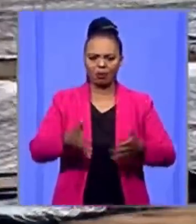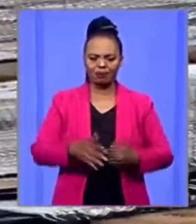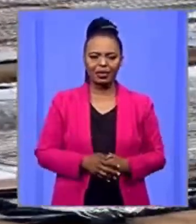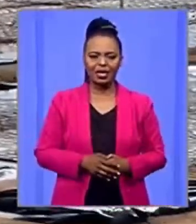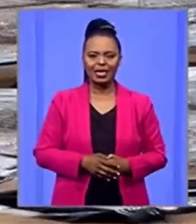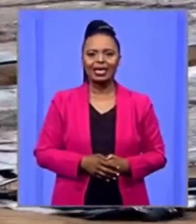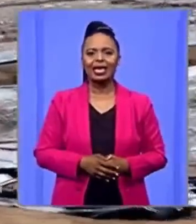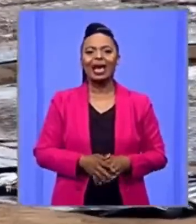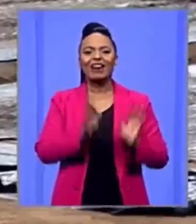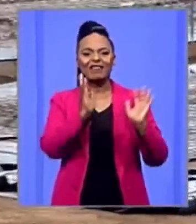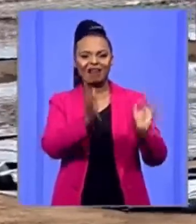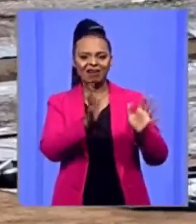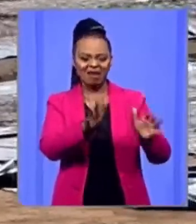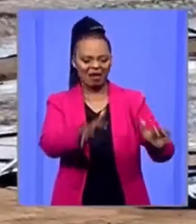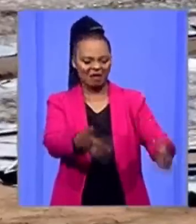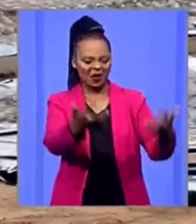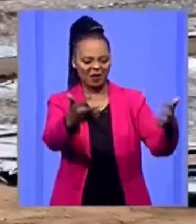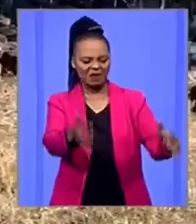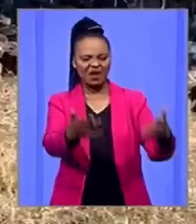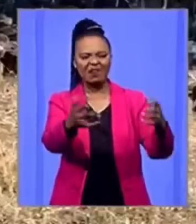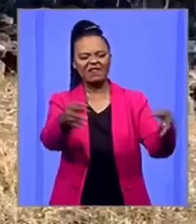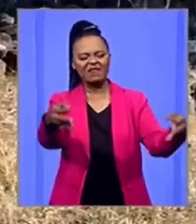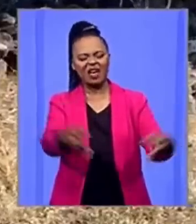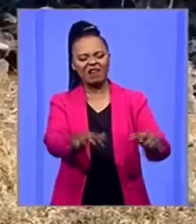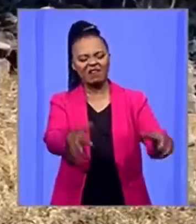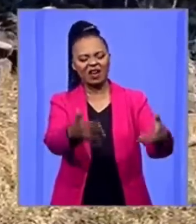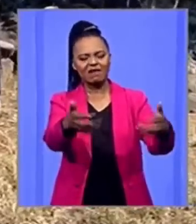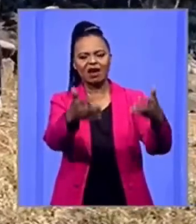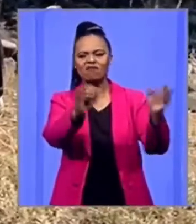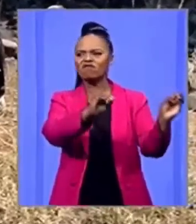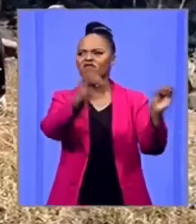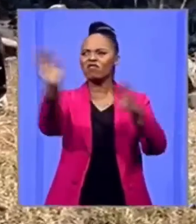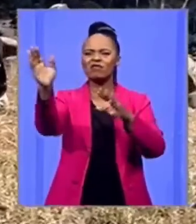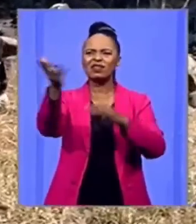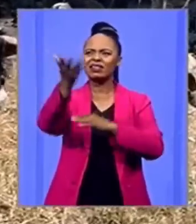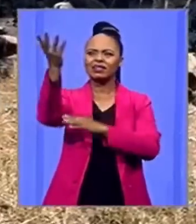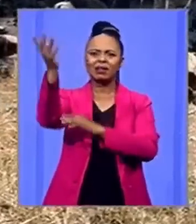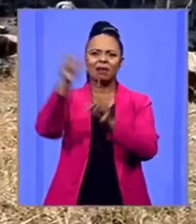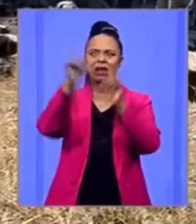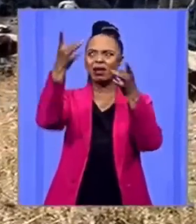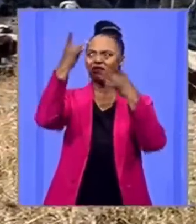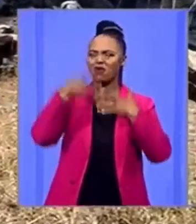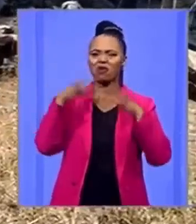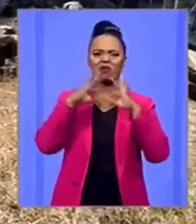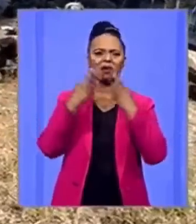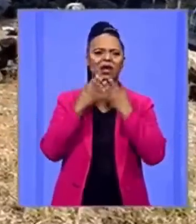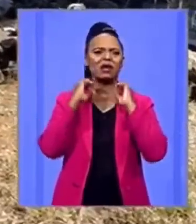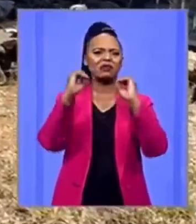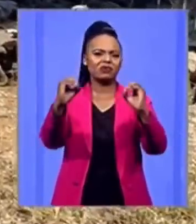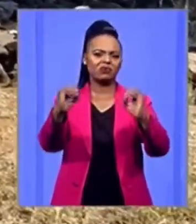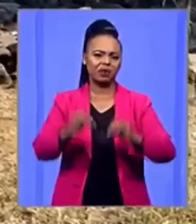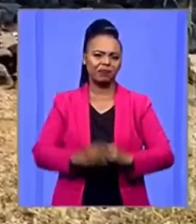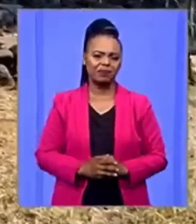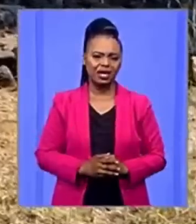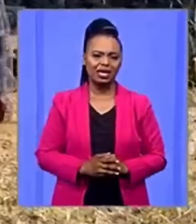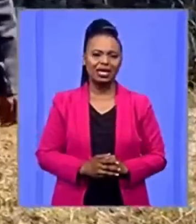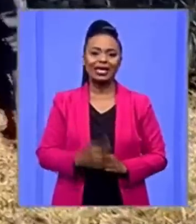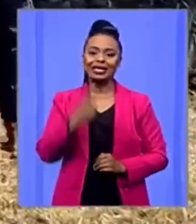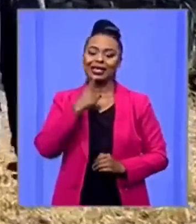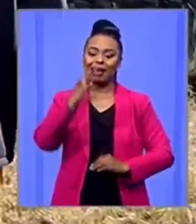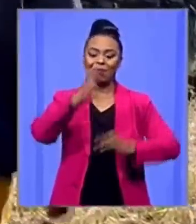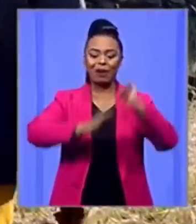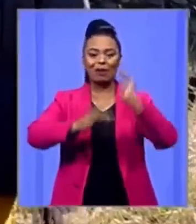ba epolotše a mangwe a mabitla le go a boloka fao bona ba sa tsebego ntle le go ba reriša. Ba re motheo wa meago ya bookelo